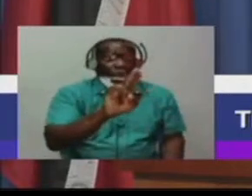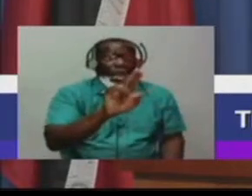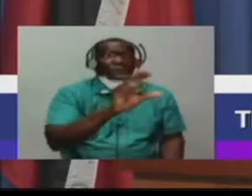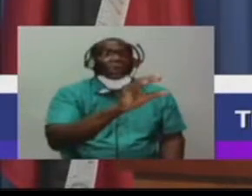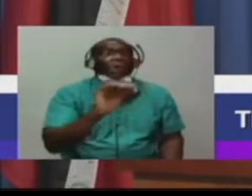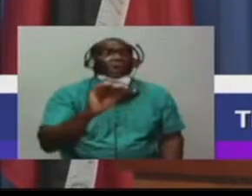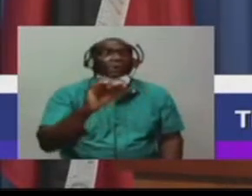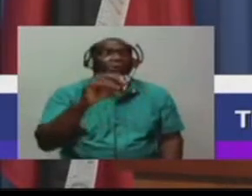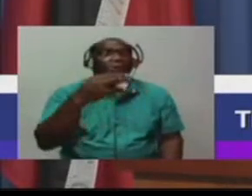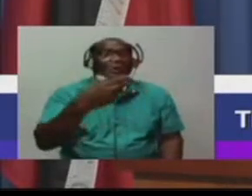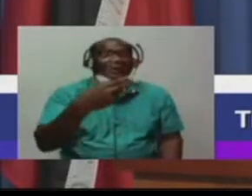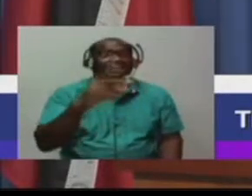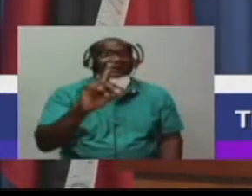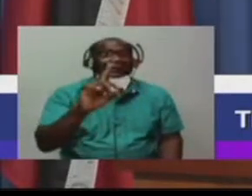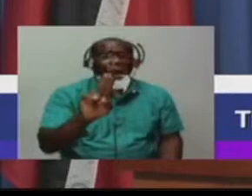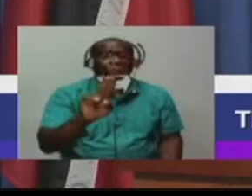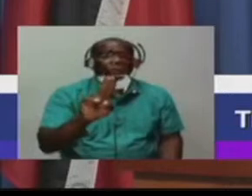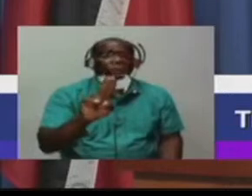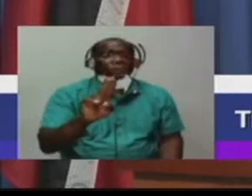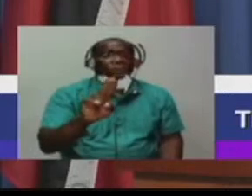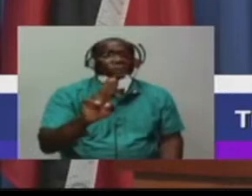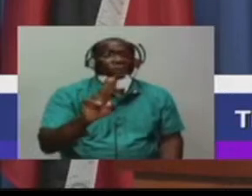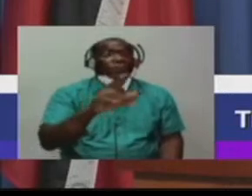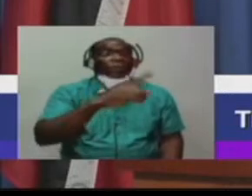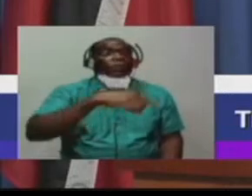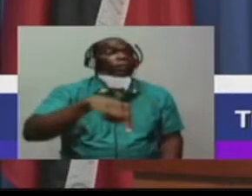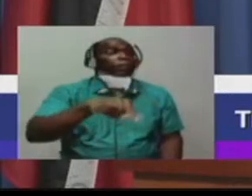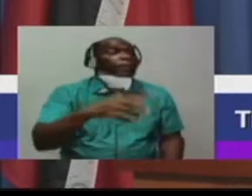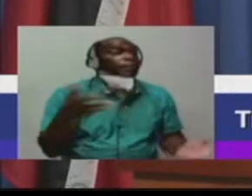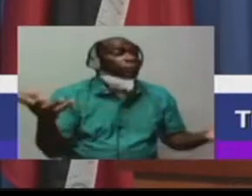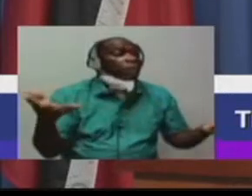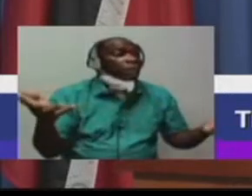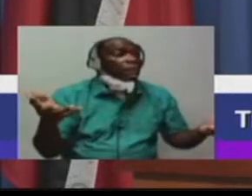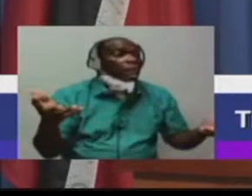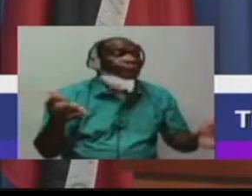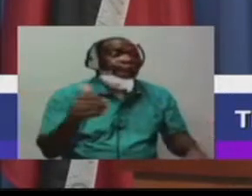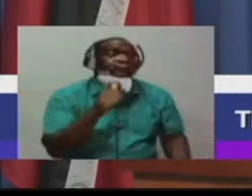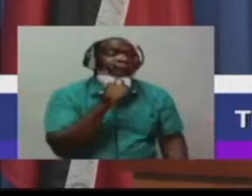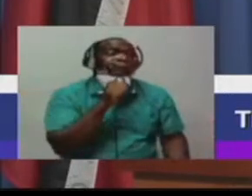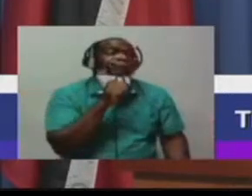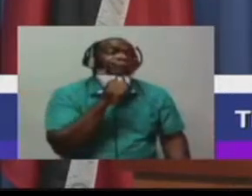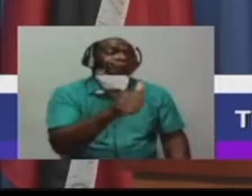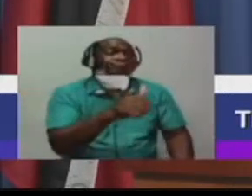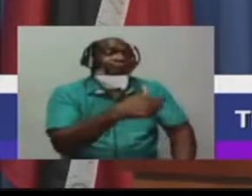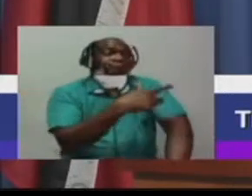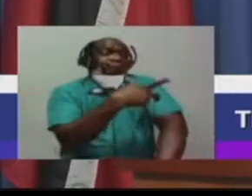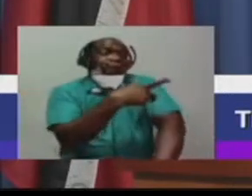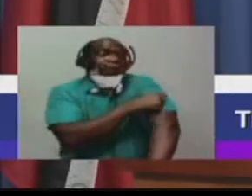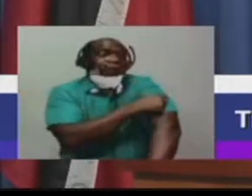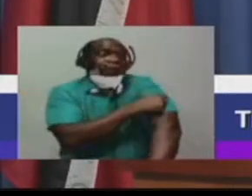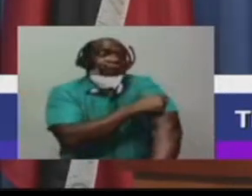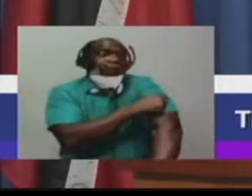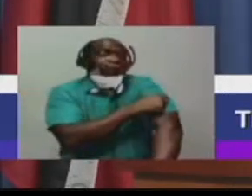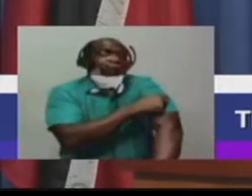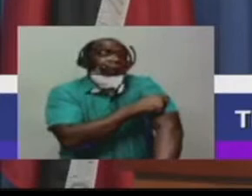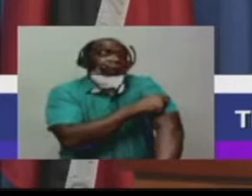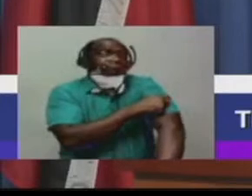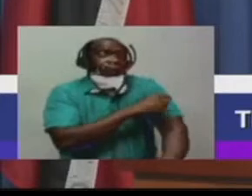The clinical presentation of these patients are more elderly, over age